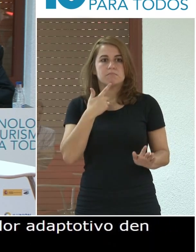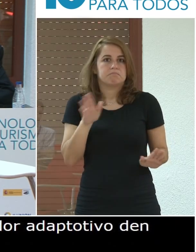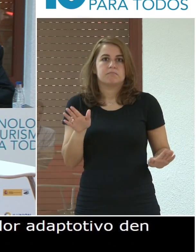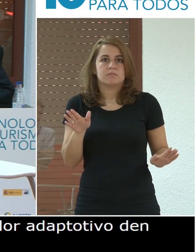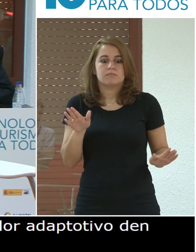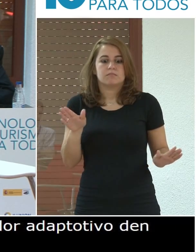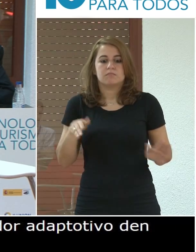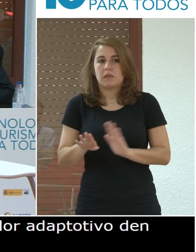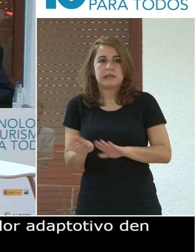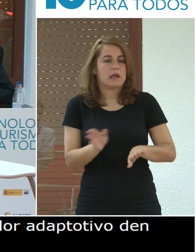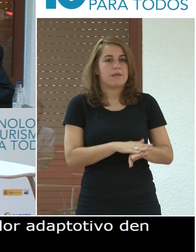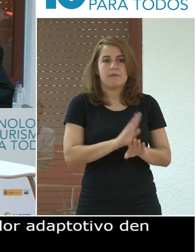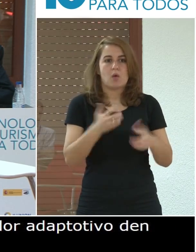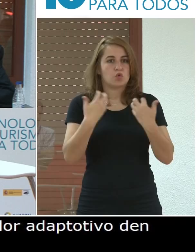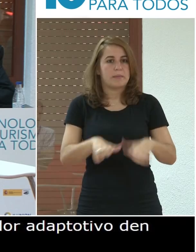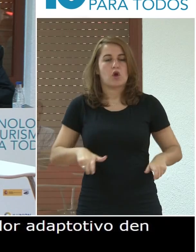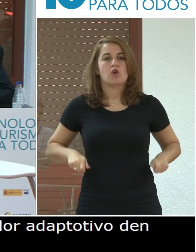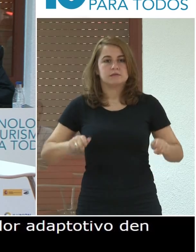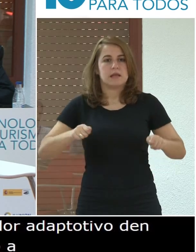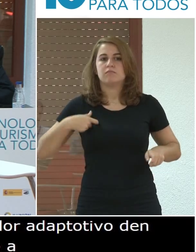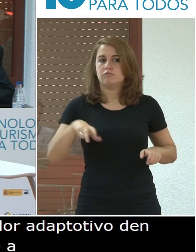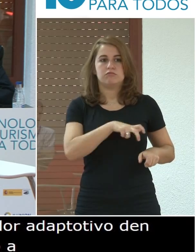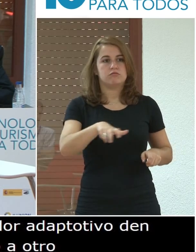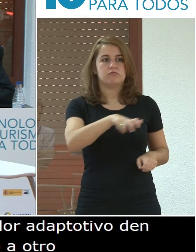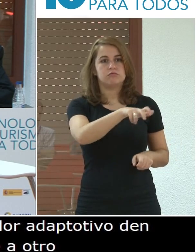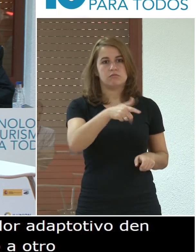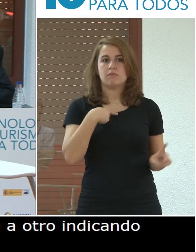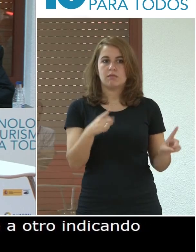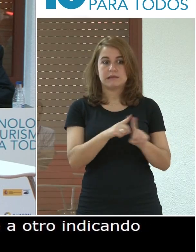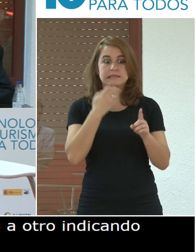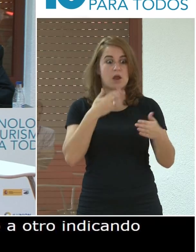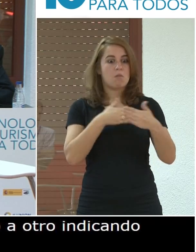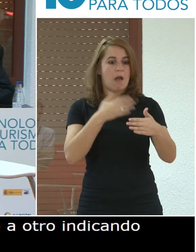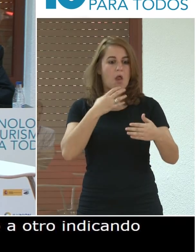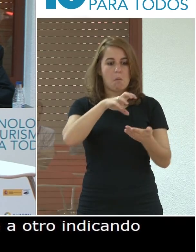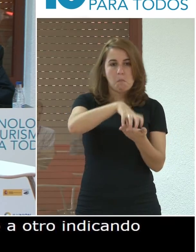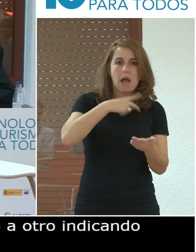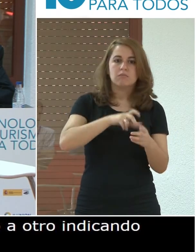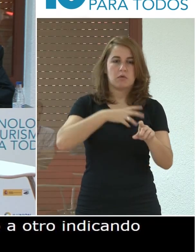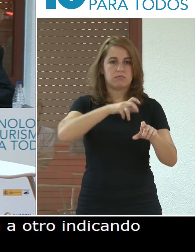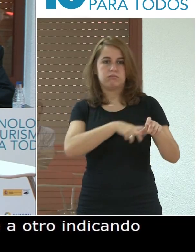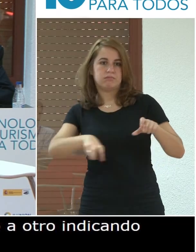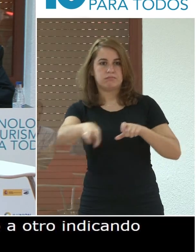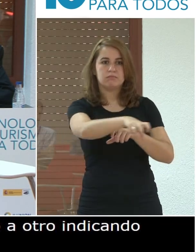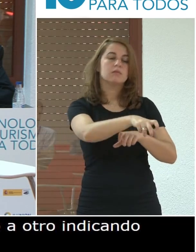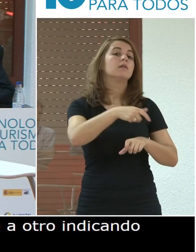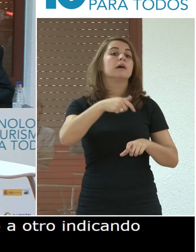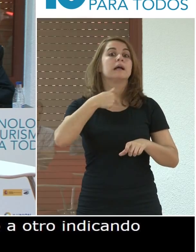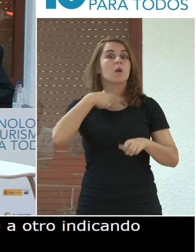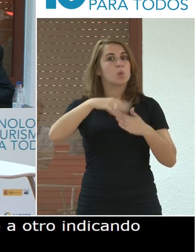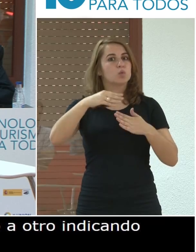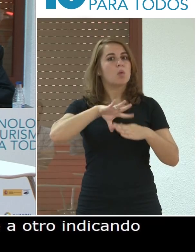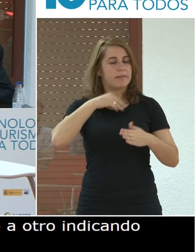by indicating where the person wants to go. This wheelchair will take the person there. It'll avoid obstacles. The